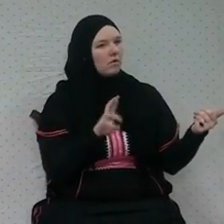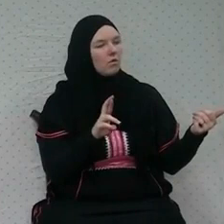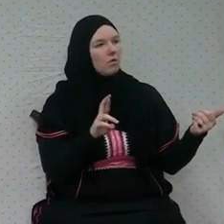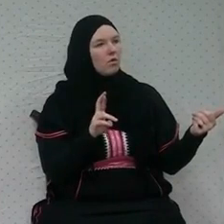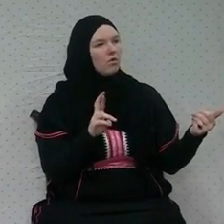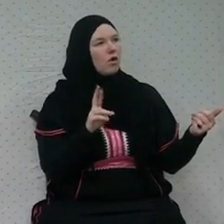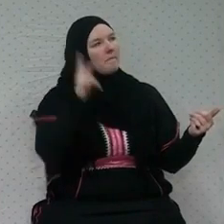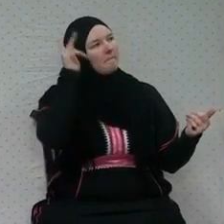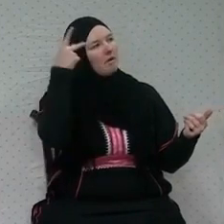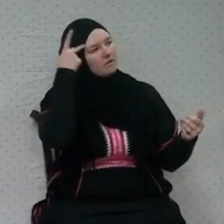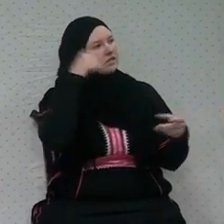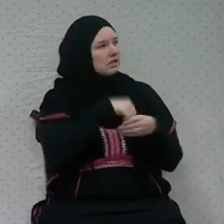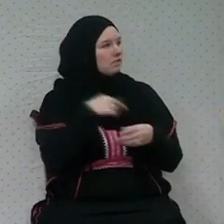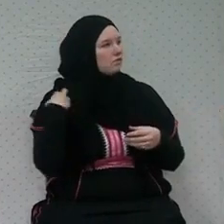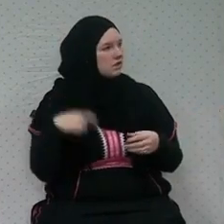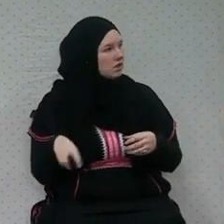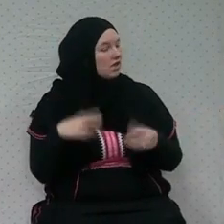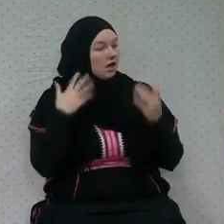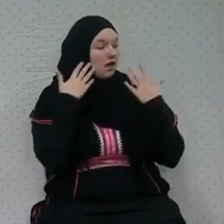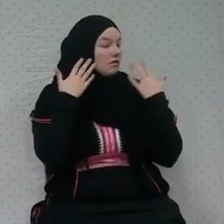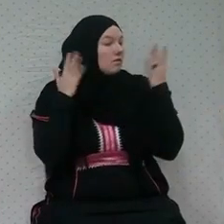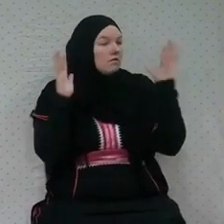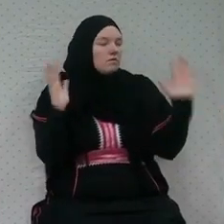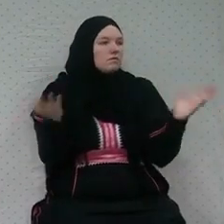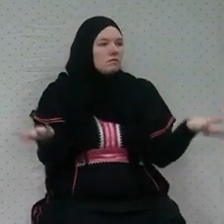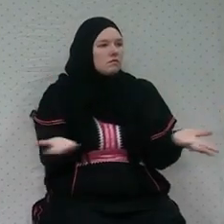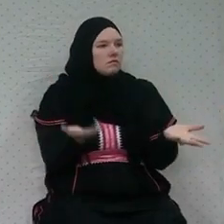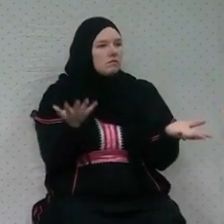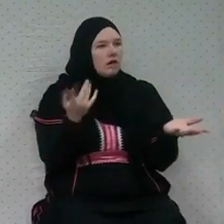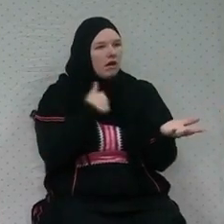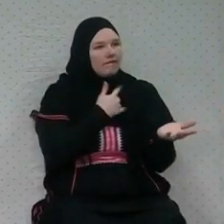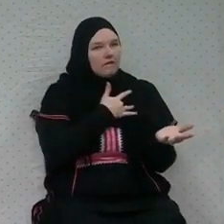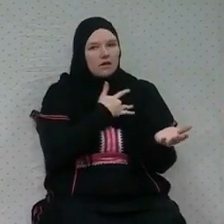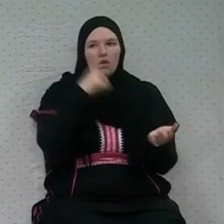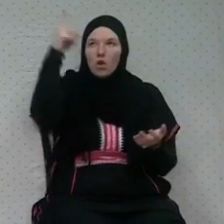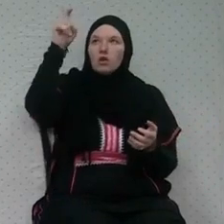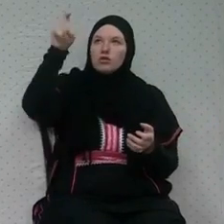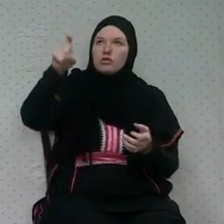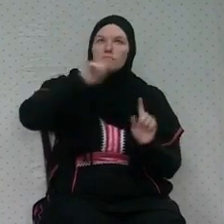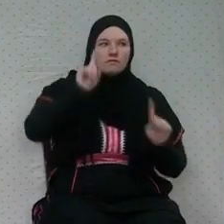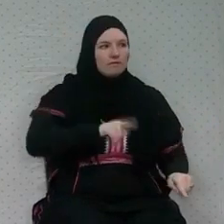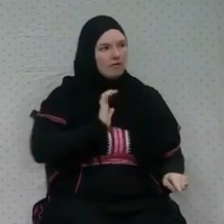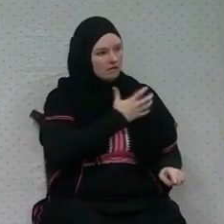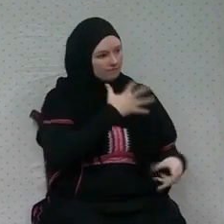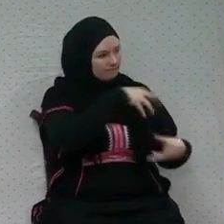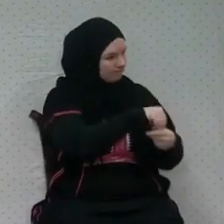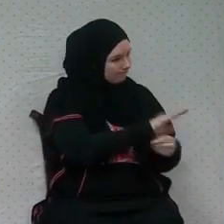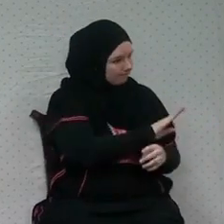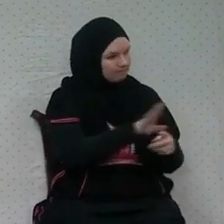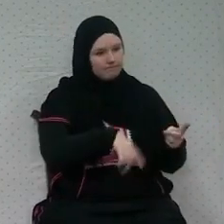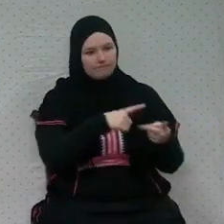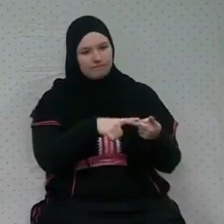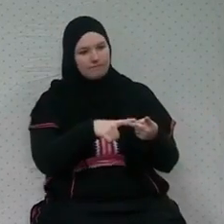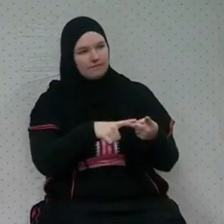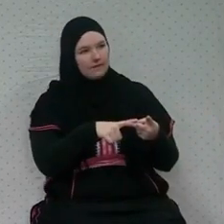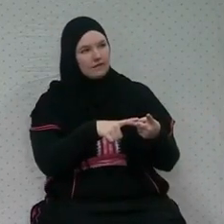religion. I don't know, how could anybody who, and unfortunately this guy, he happened to